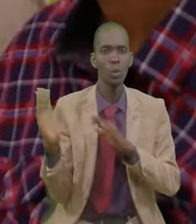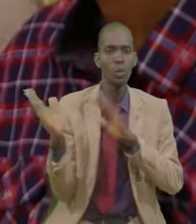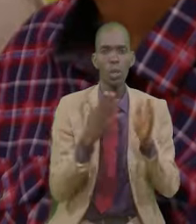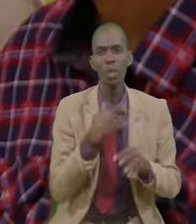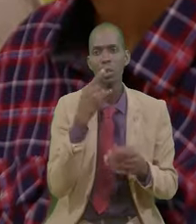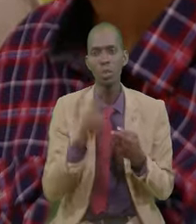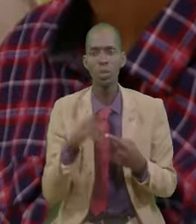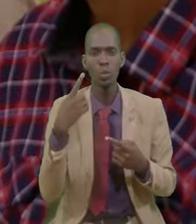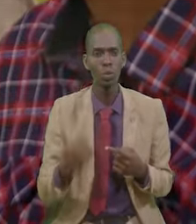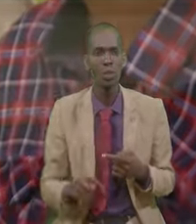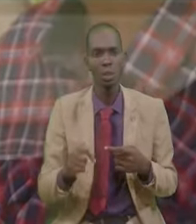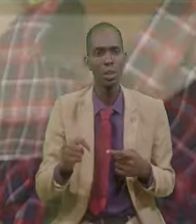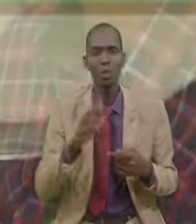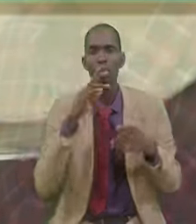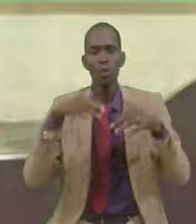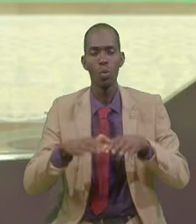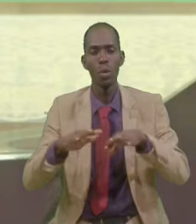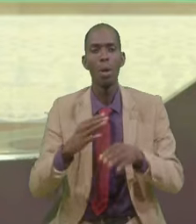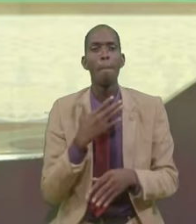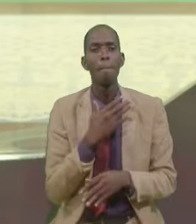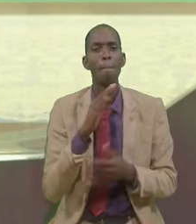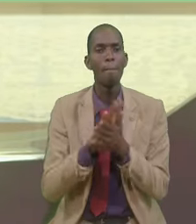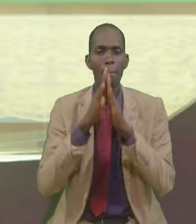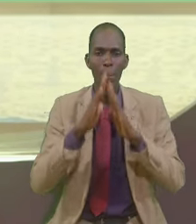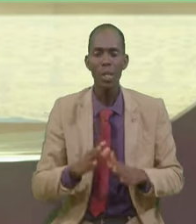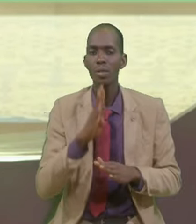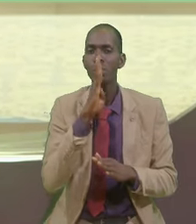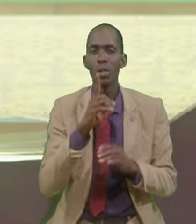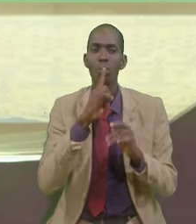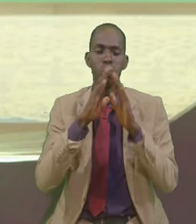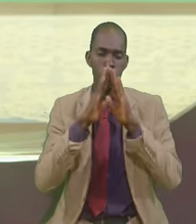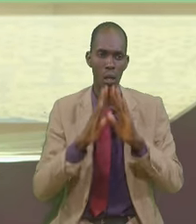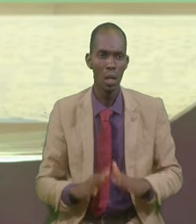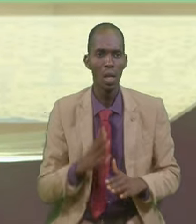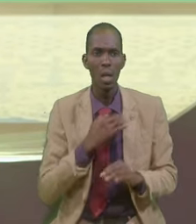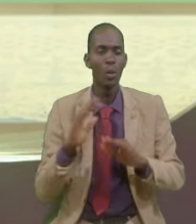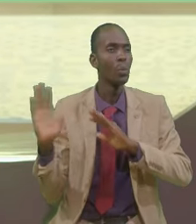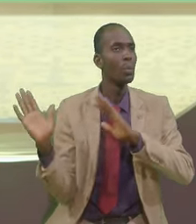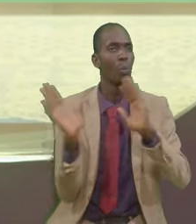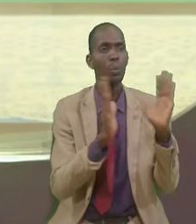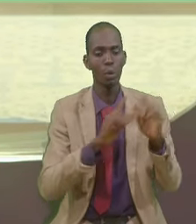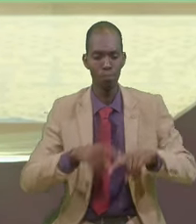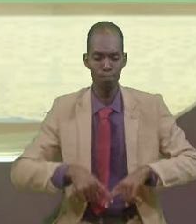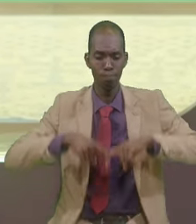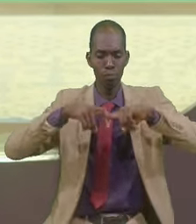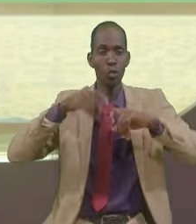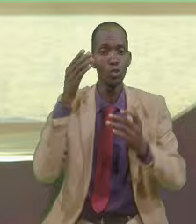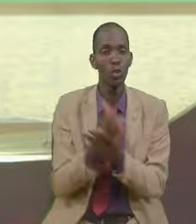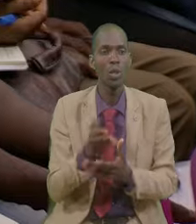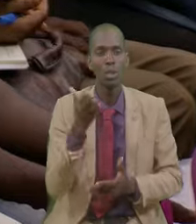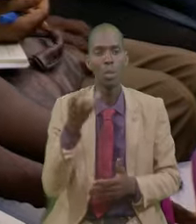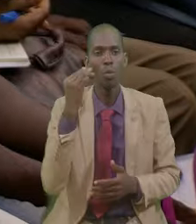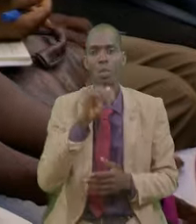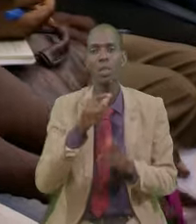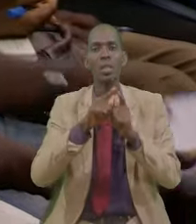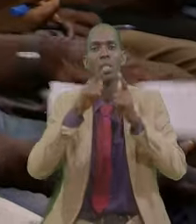peace be still. And the wind ceased, and there was a great calm.